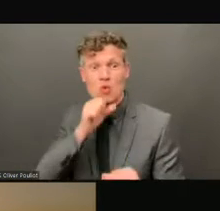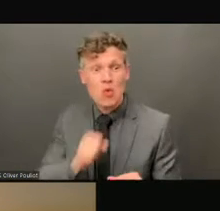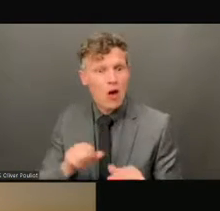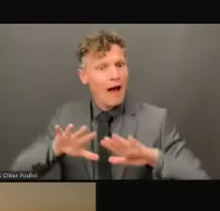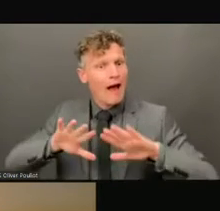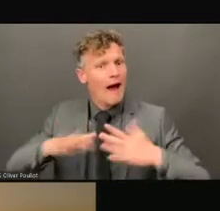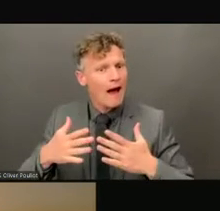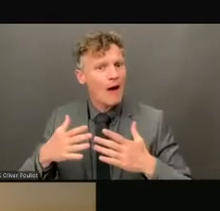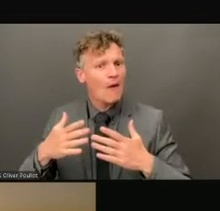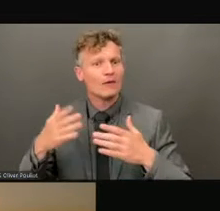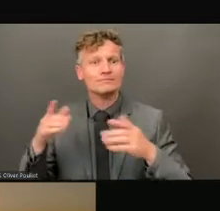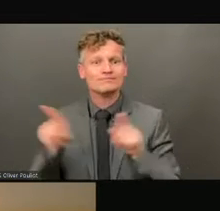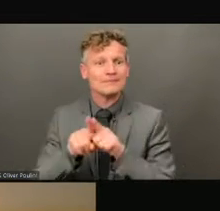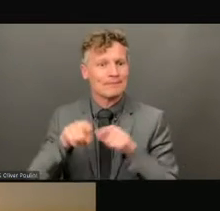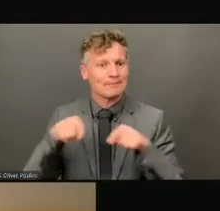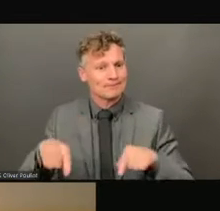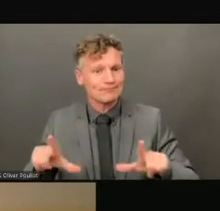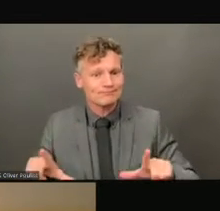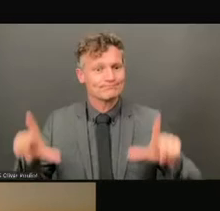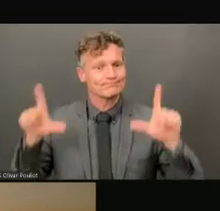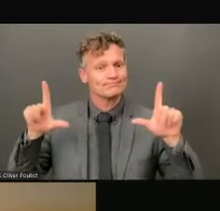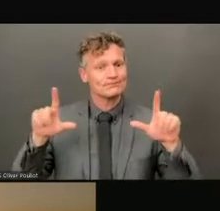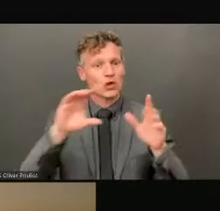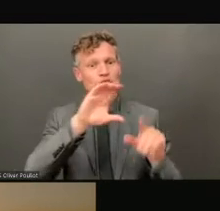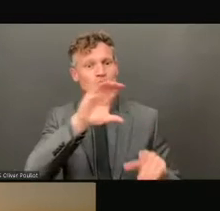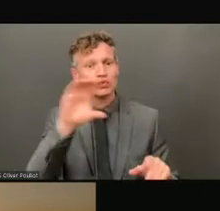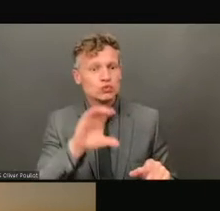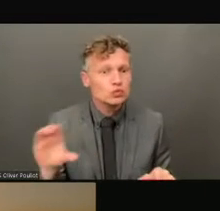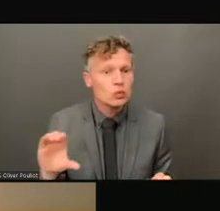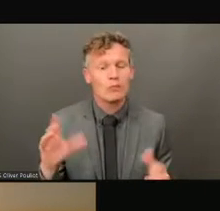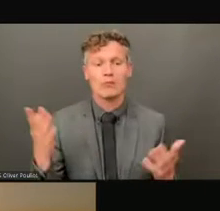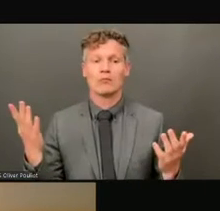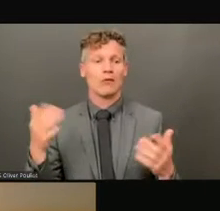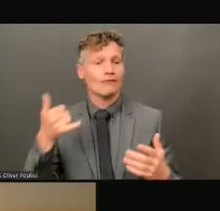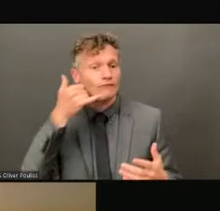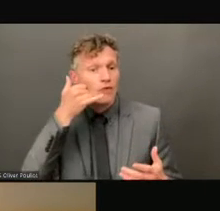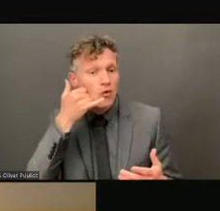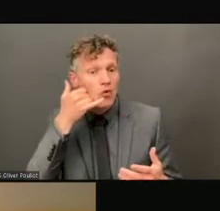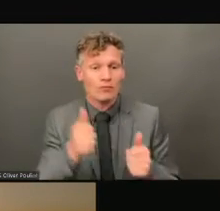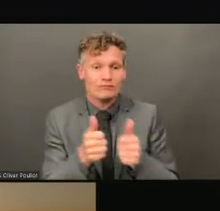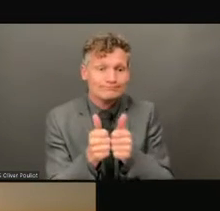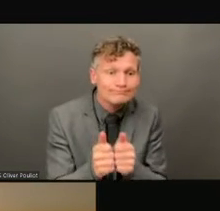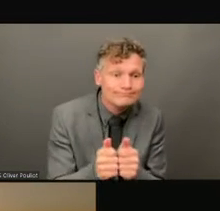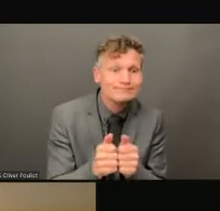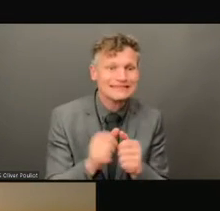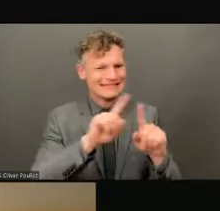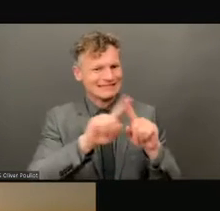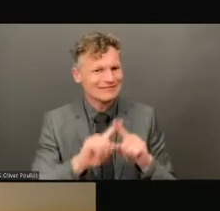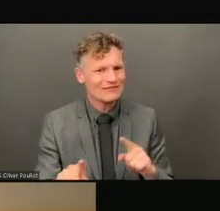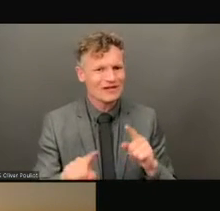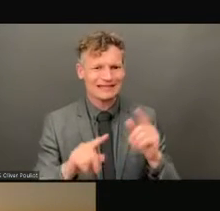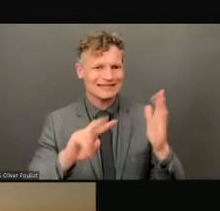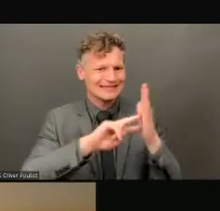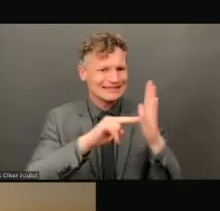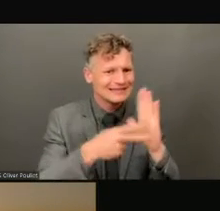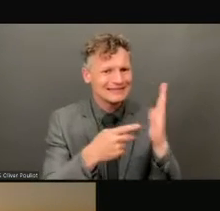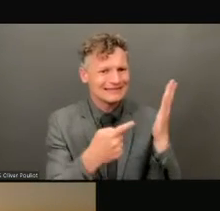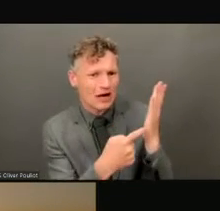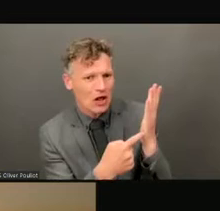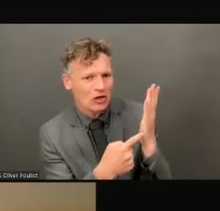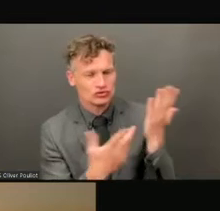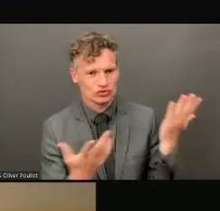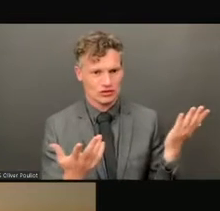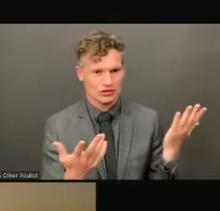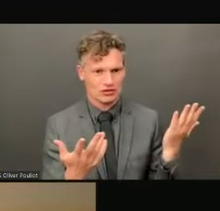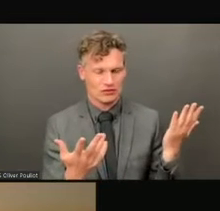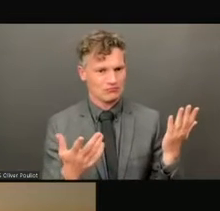to communicate by telephone or with Messenger's app to enable them to adhere to physical barriers or distancing measures, what